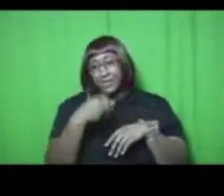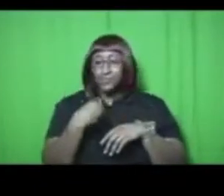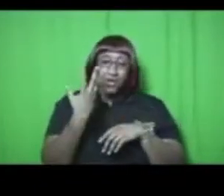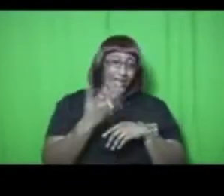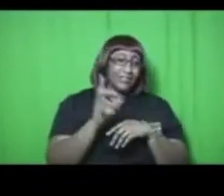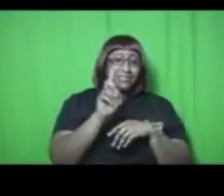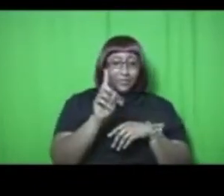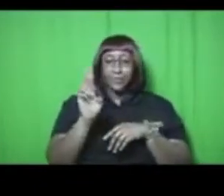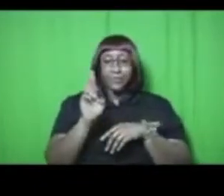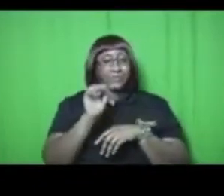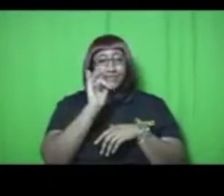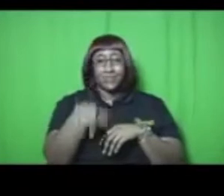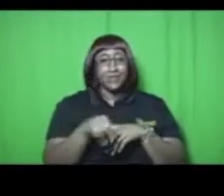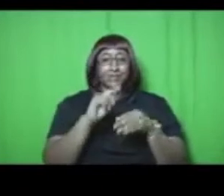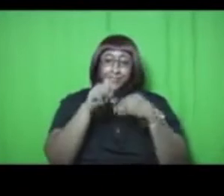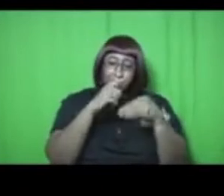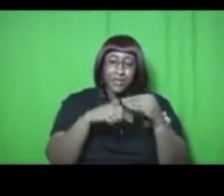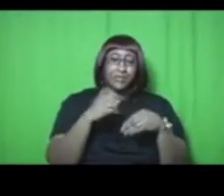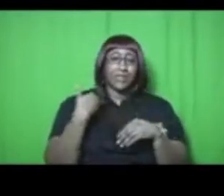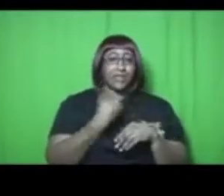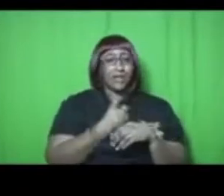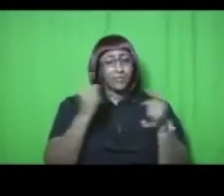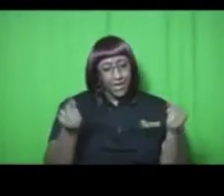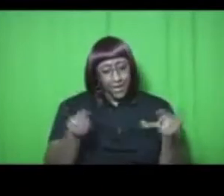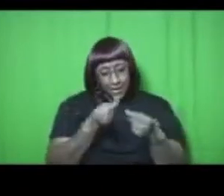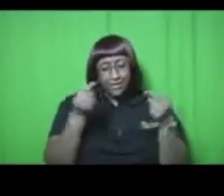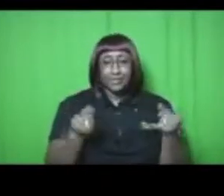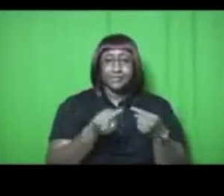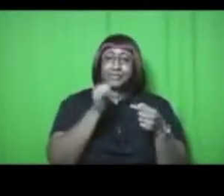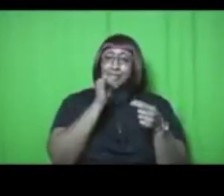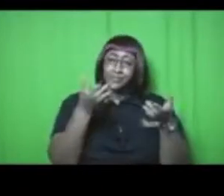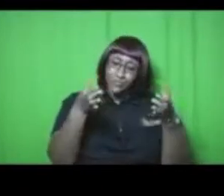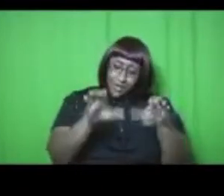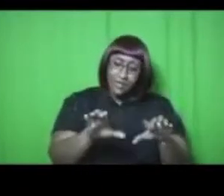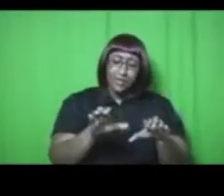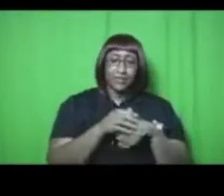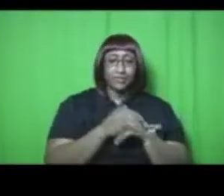about Democrat or Republican. It's about out of adversity, there's an opportunity.